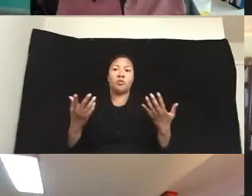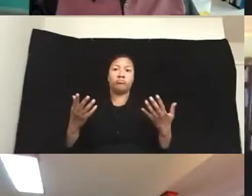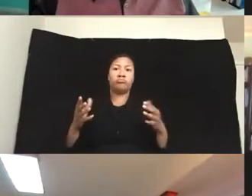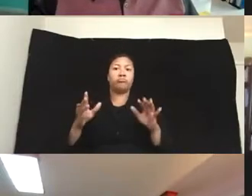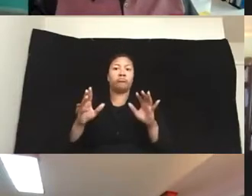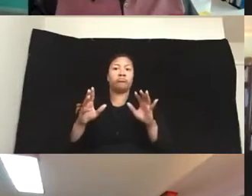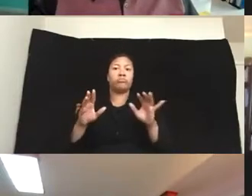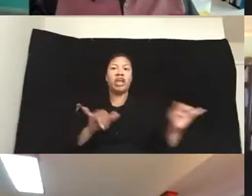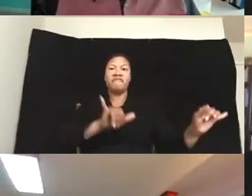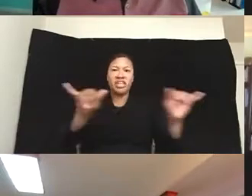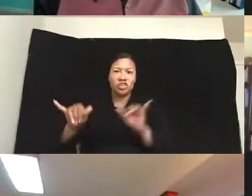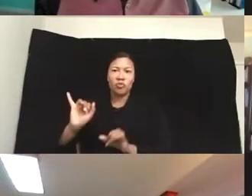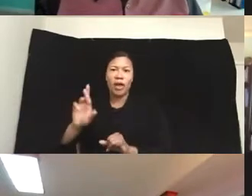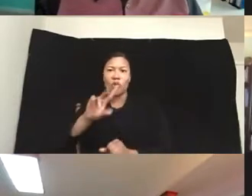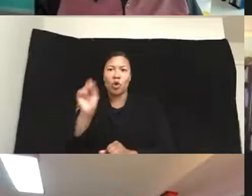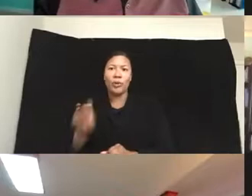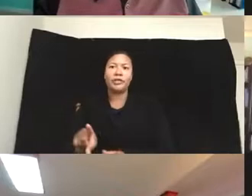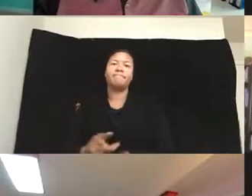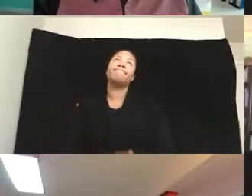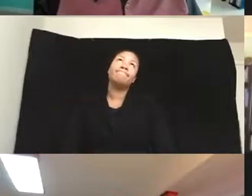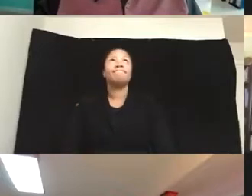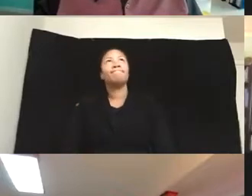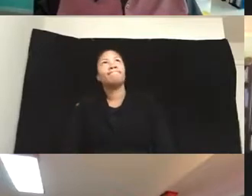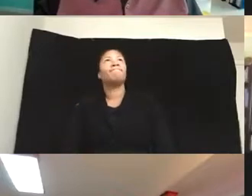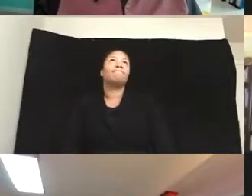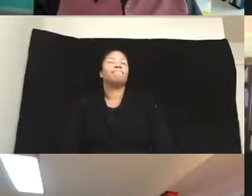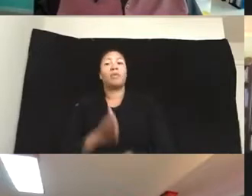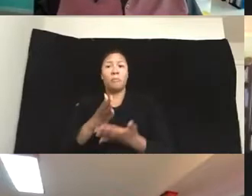I think that part of the answer to that is,